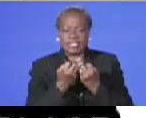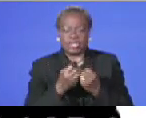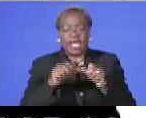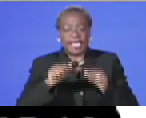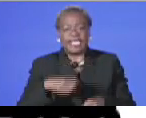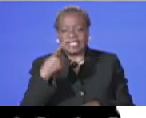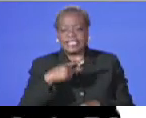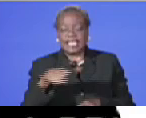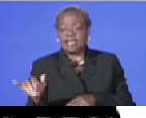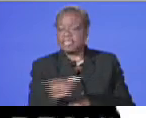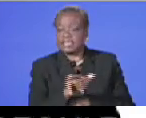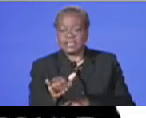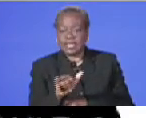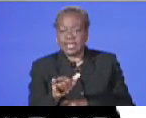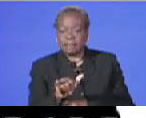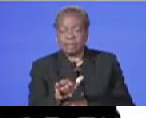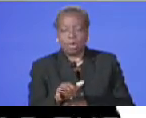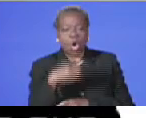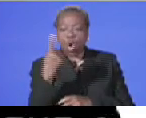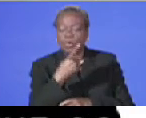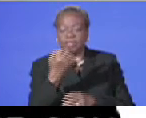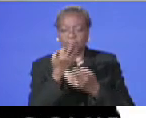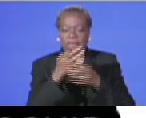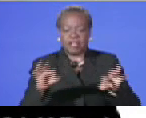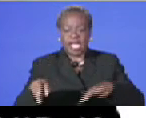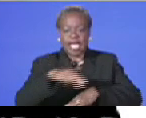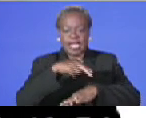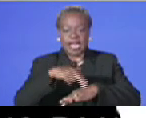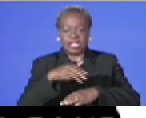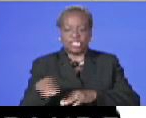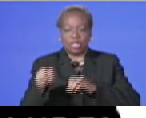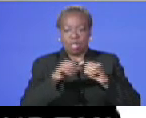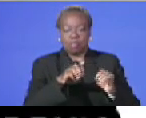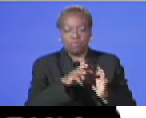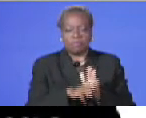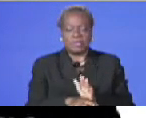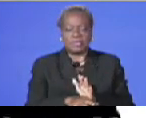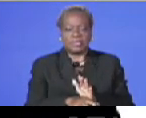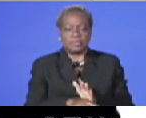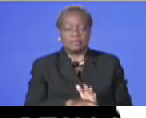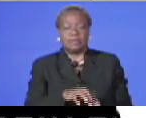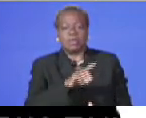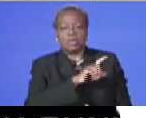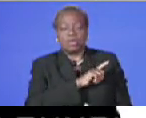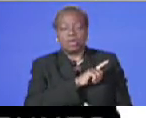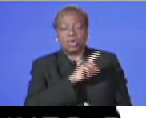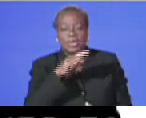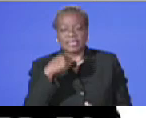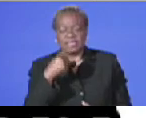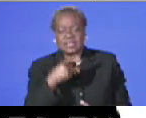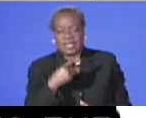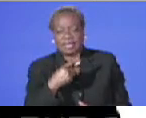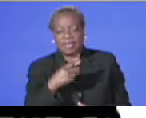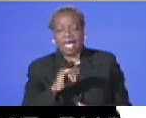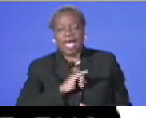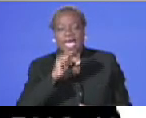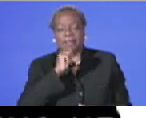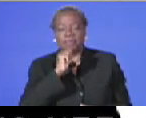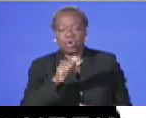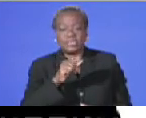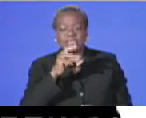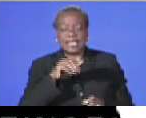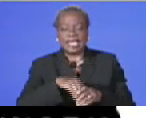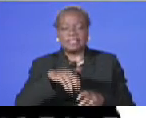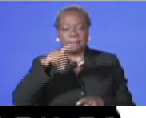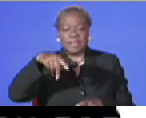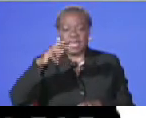same except the Free National Movement. Lloyd responded to whether he would have accepted Sands' resignation. I am not in the PM's